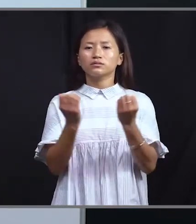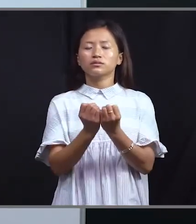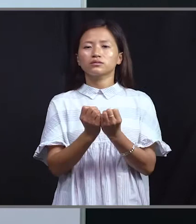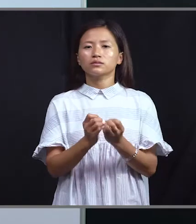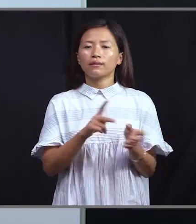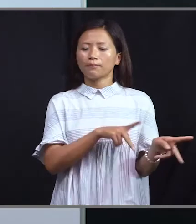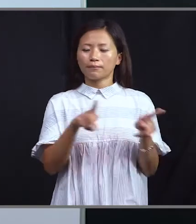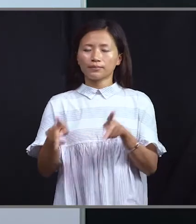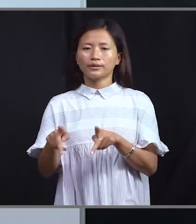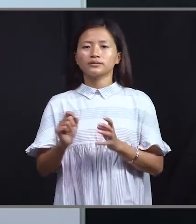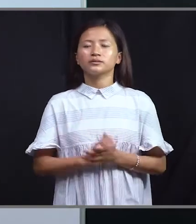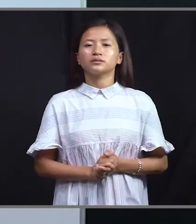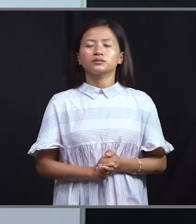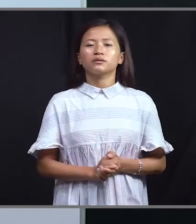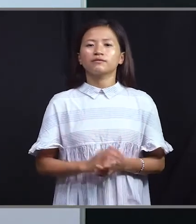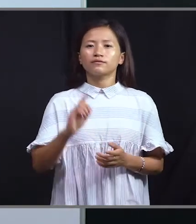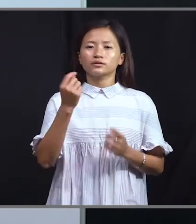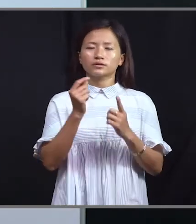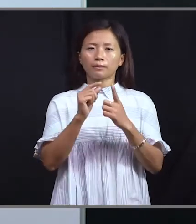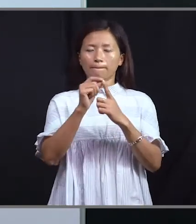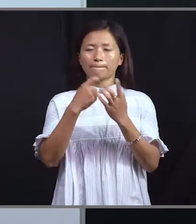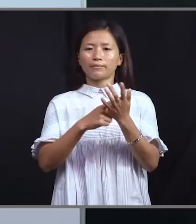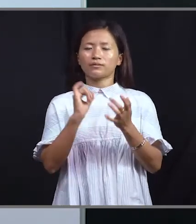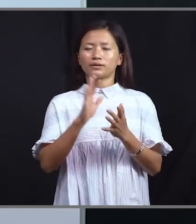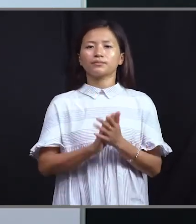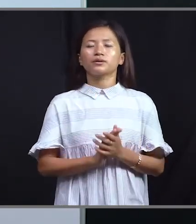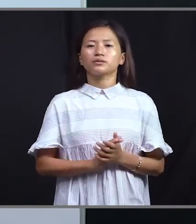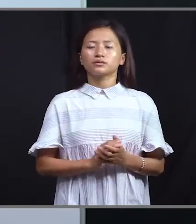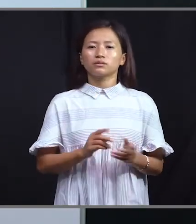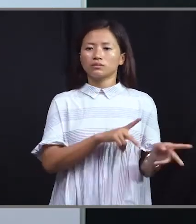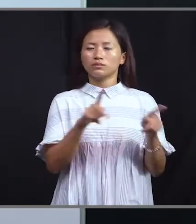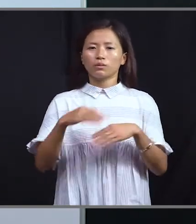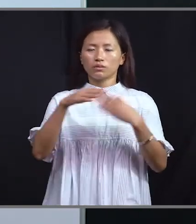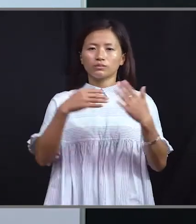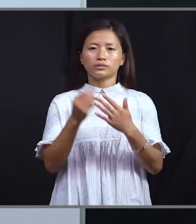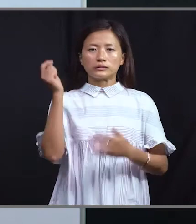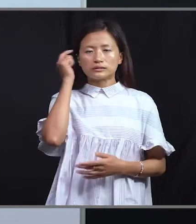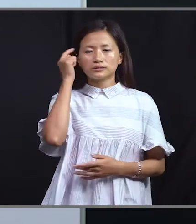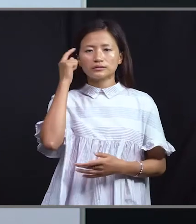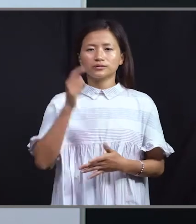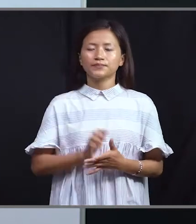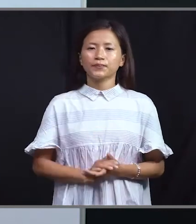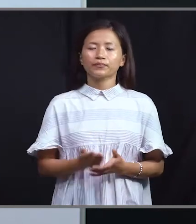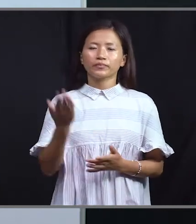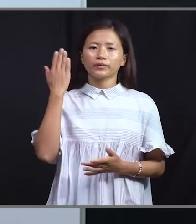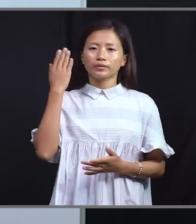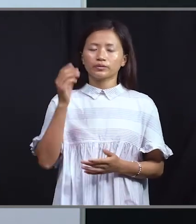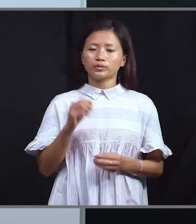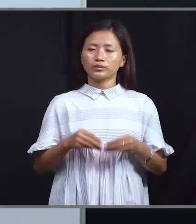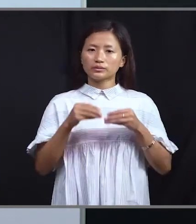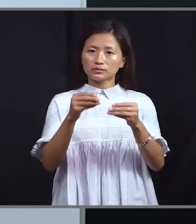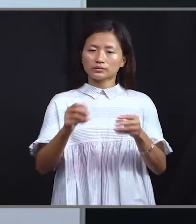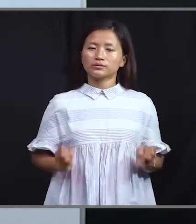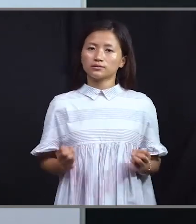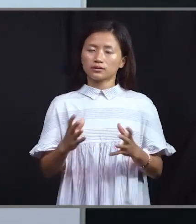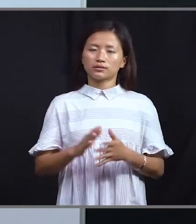this planning, okay, the first primary functions of management, this planning means all about thinking. That means we think before we execute